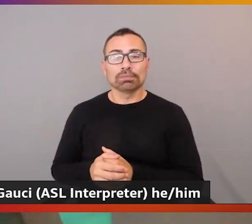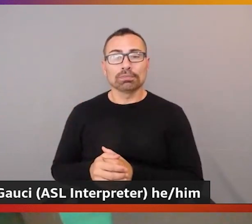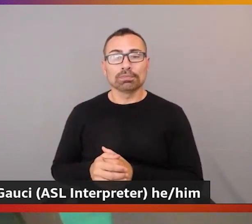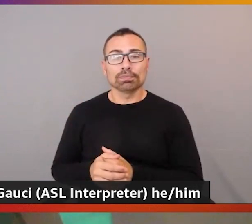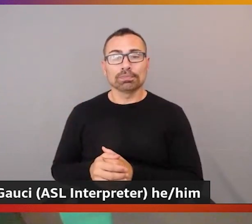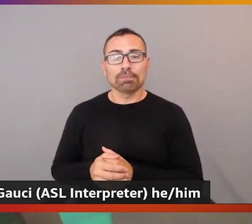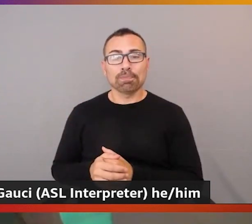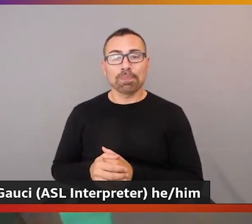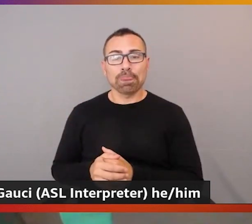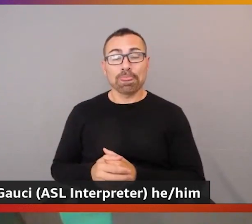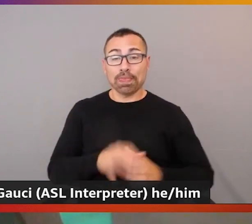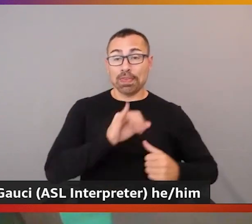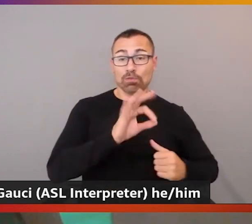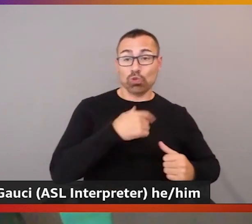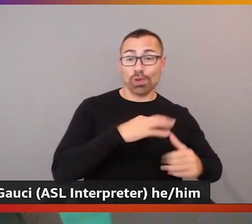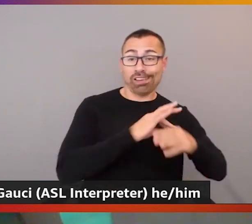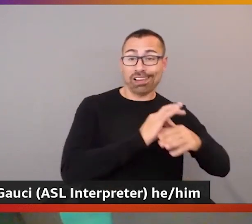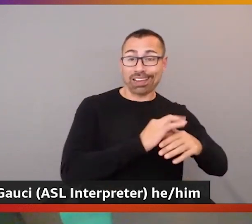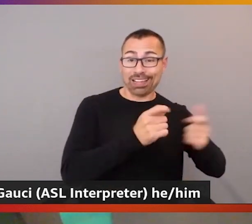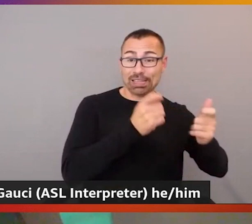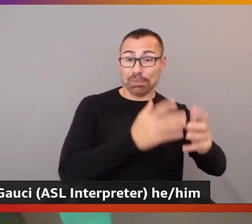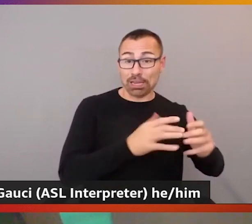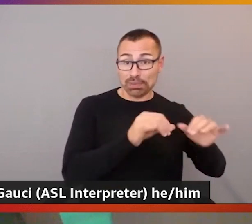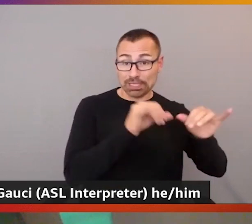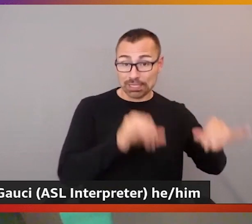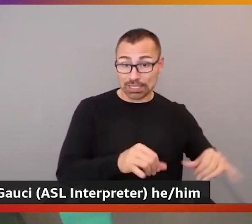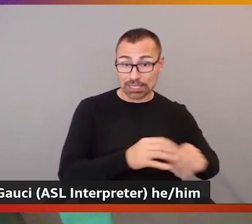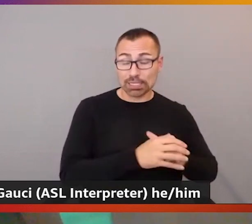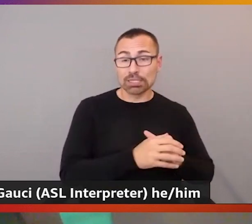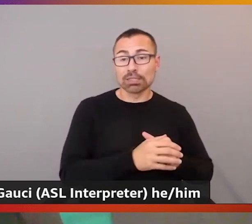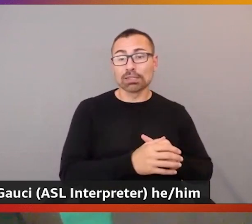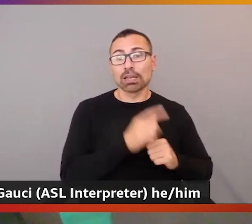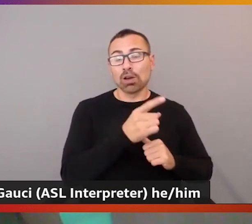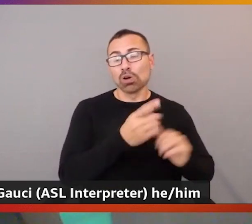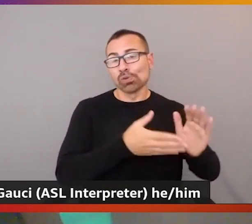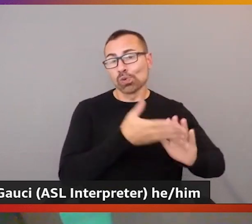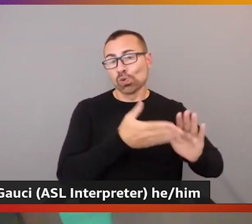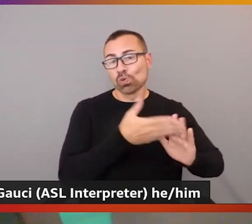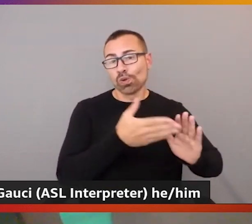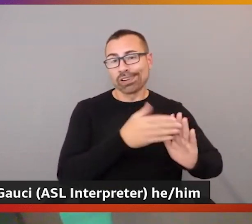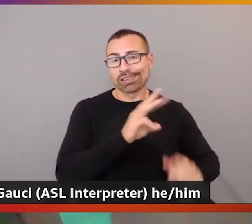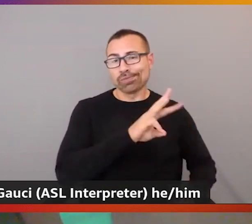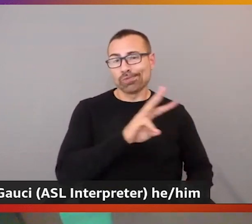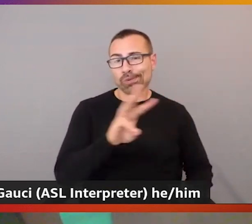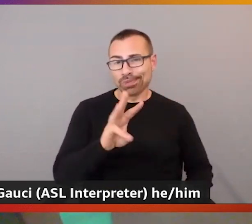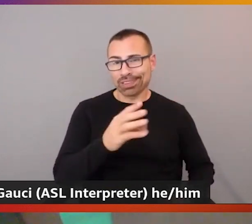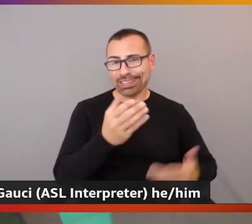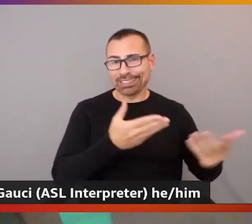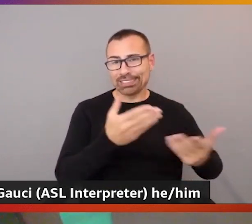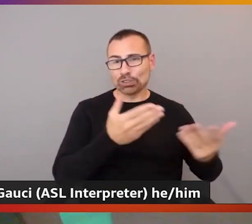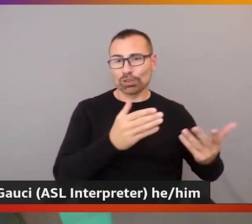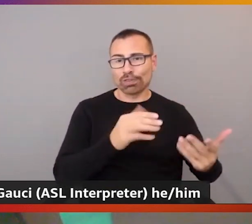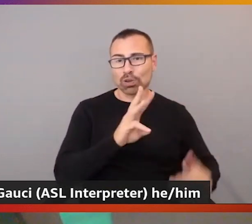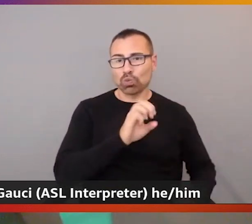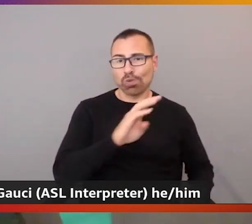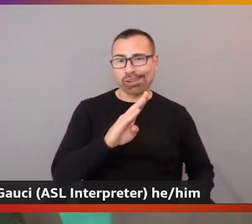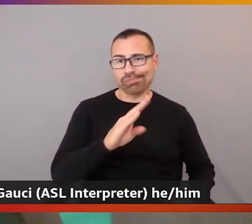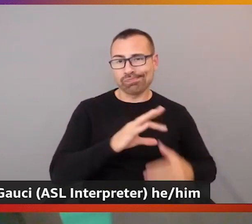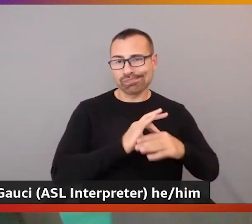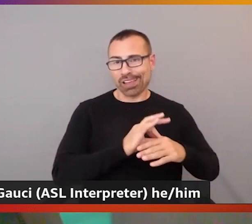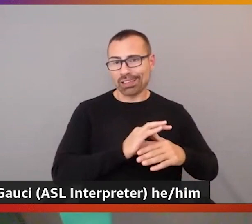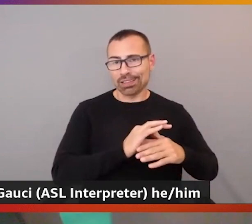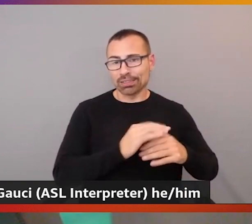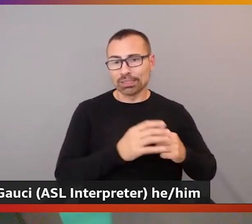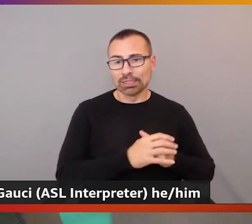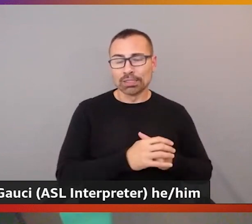for example, a content management system, or you're running a website serving web content, again, ET is a great